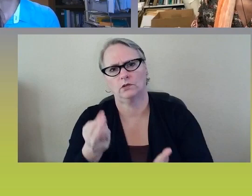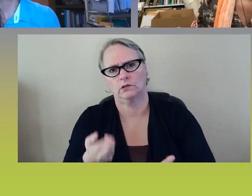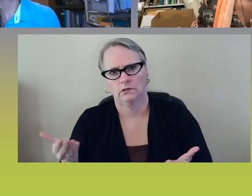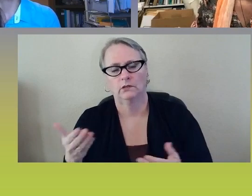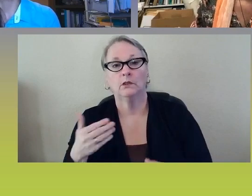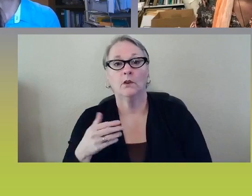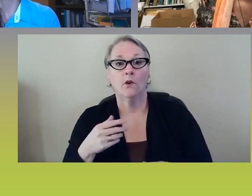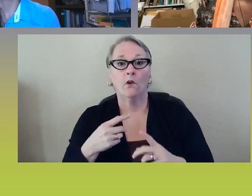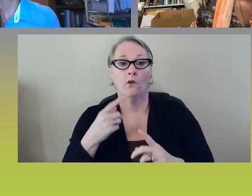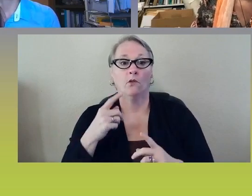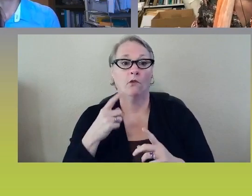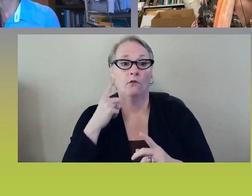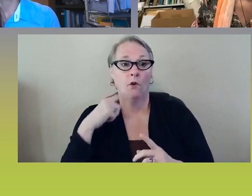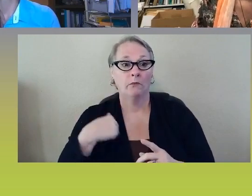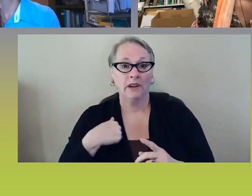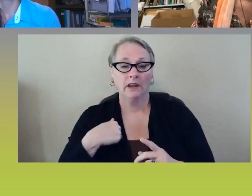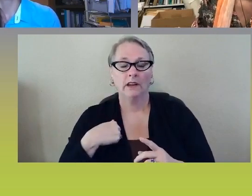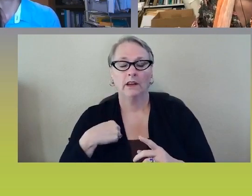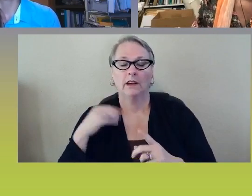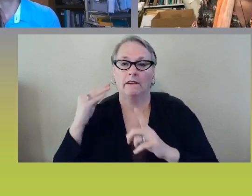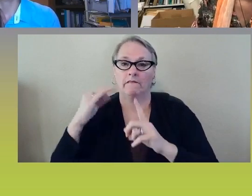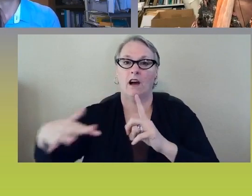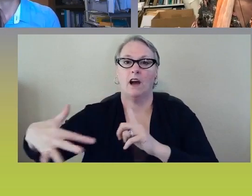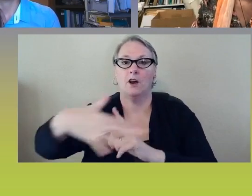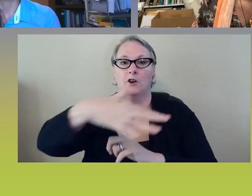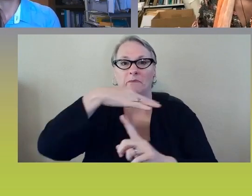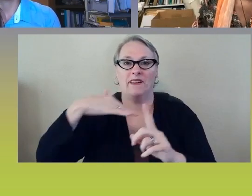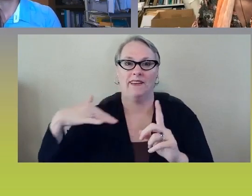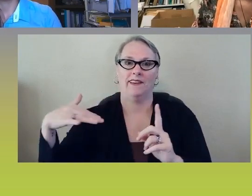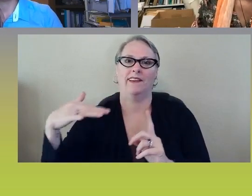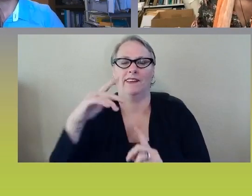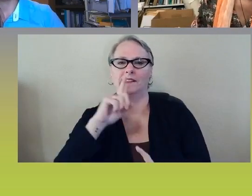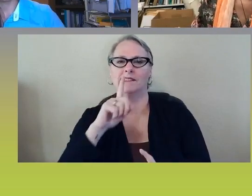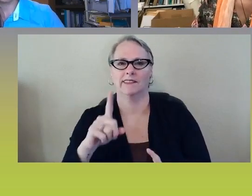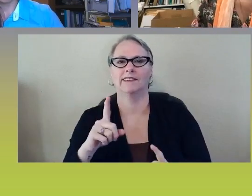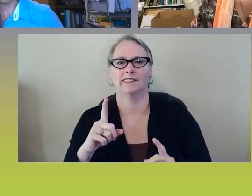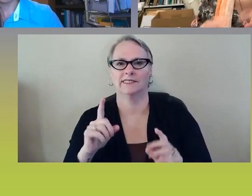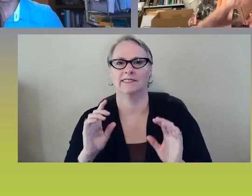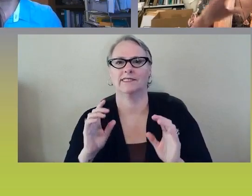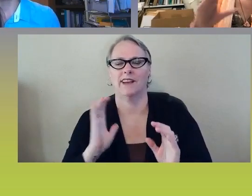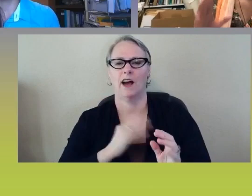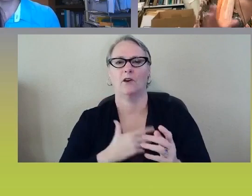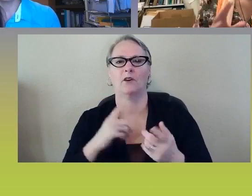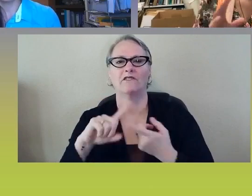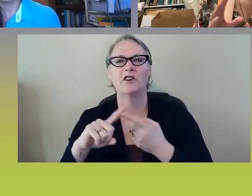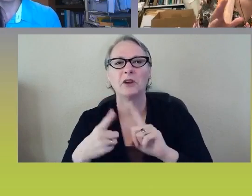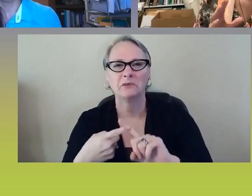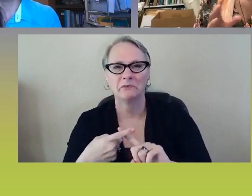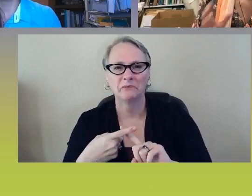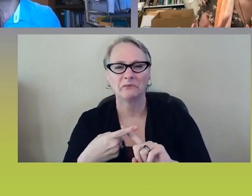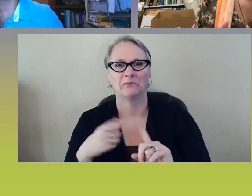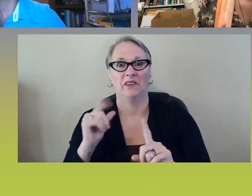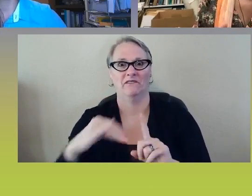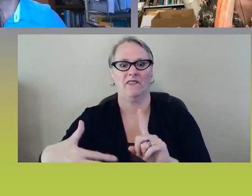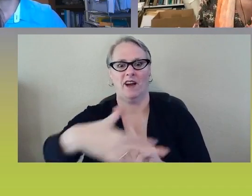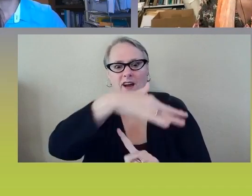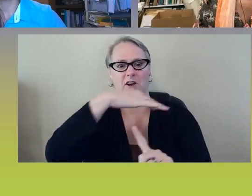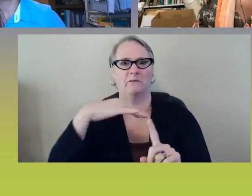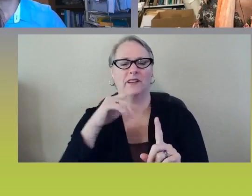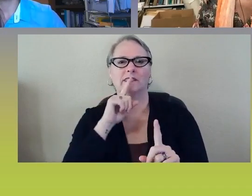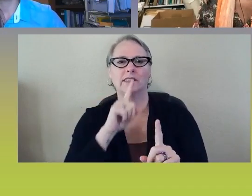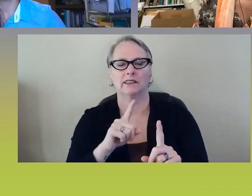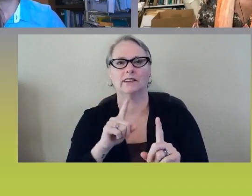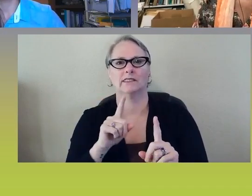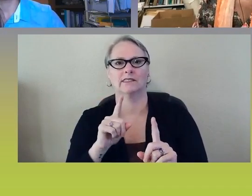was a friend. The environment would give me the marquee, the scenario